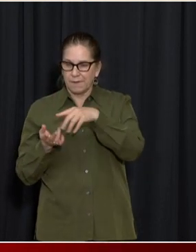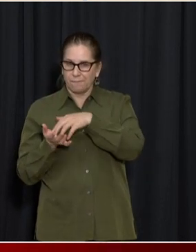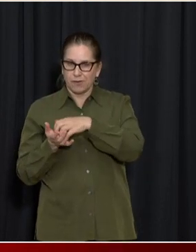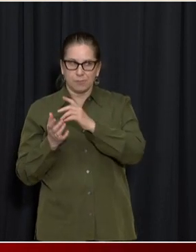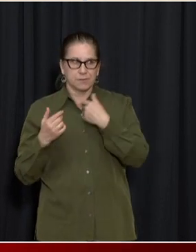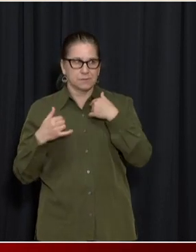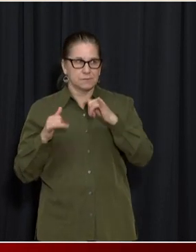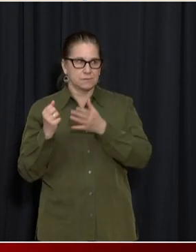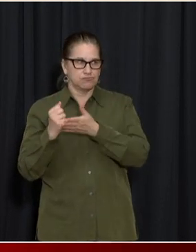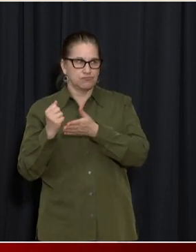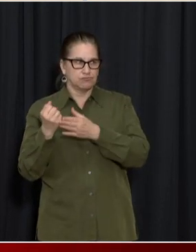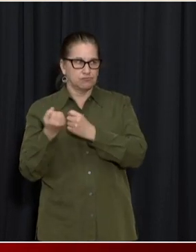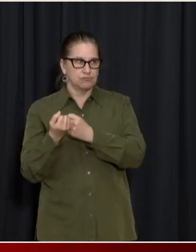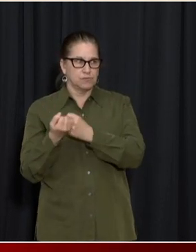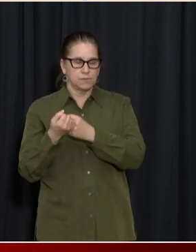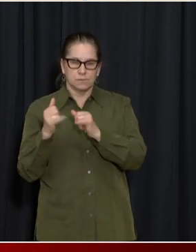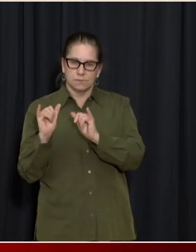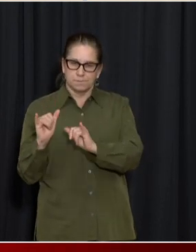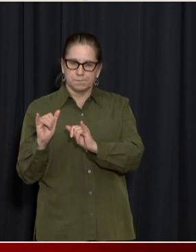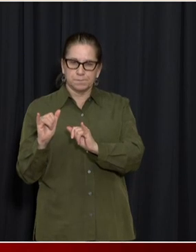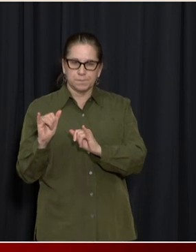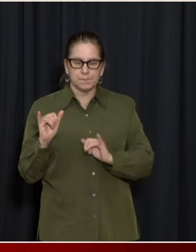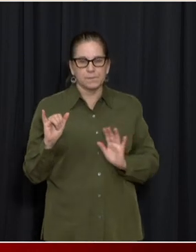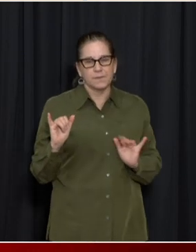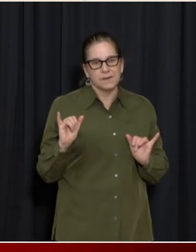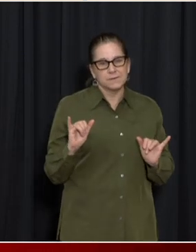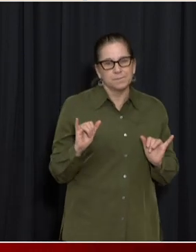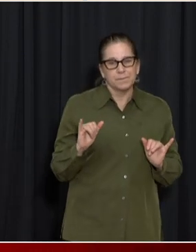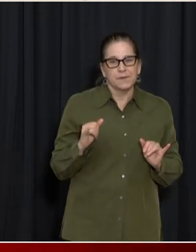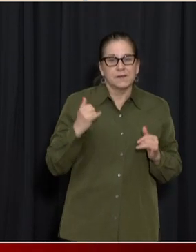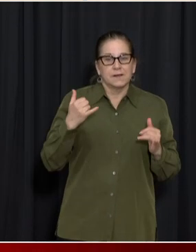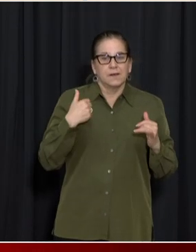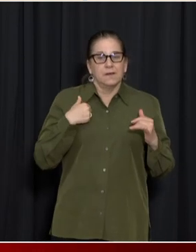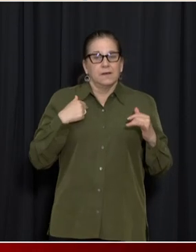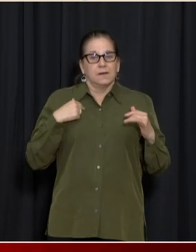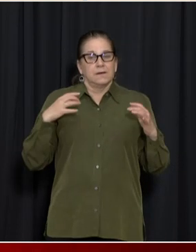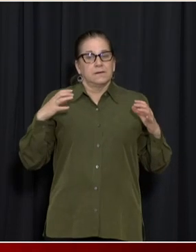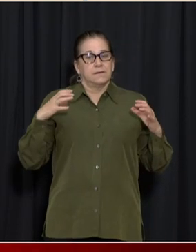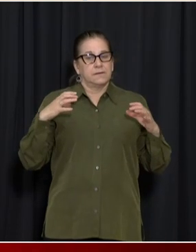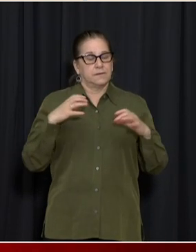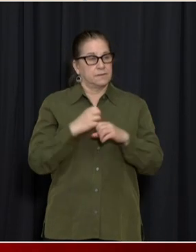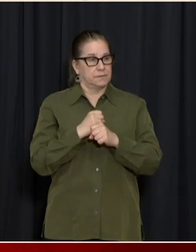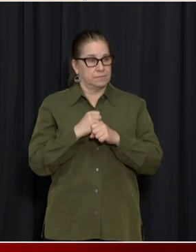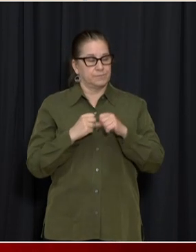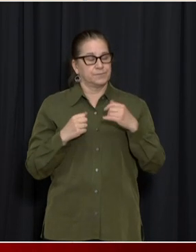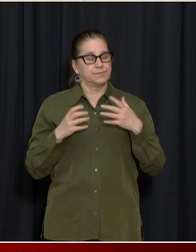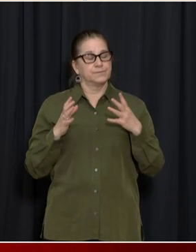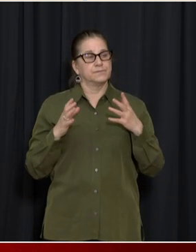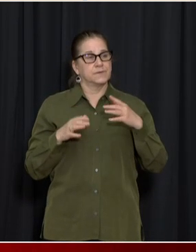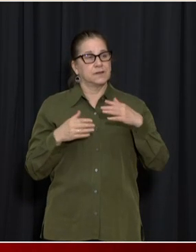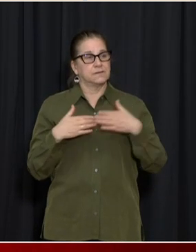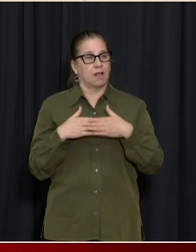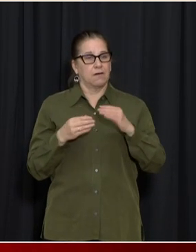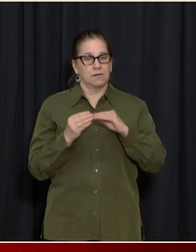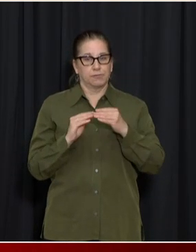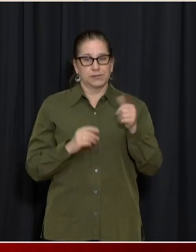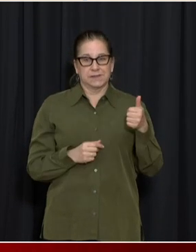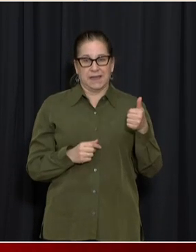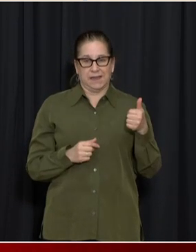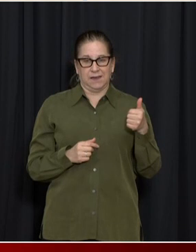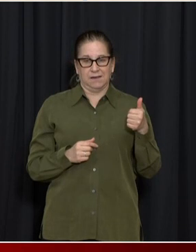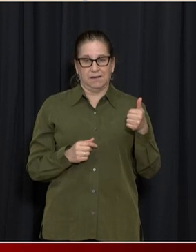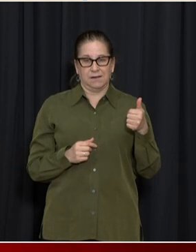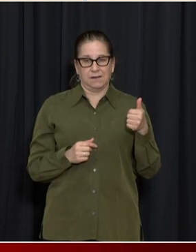With that, we'll wrap up on slide 10. This is a summary of the